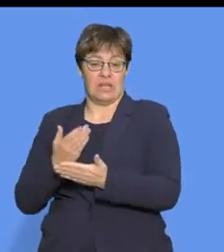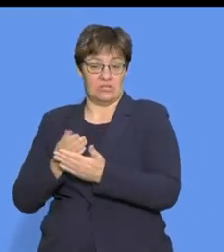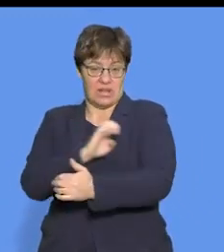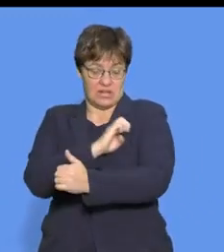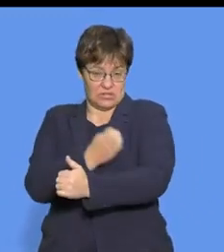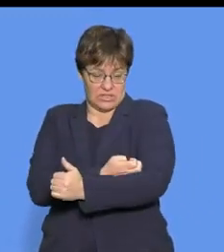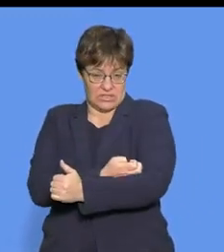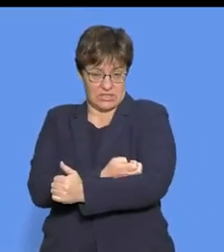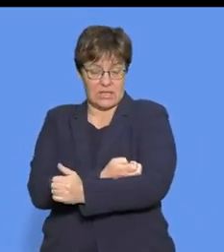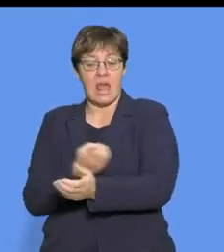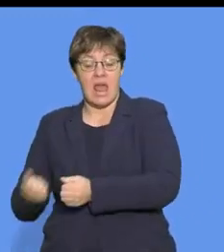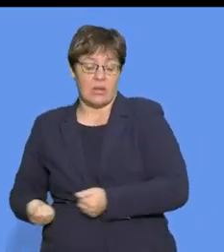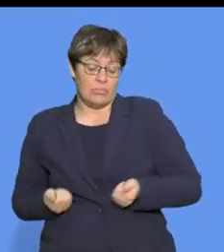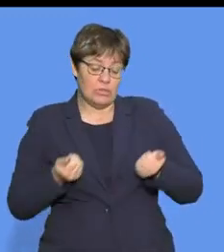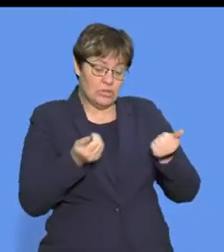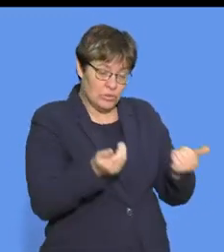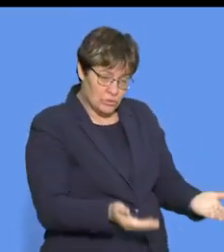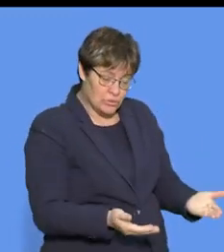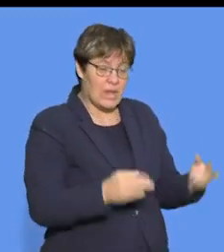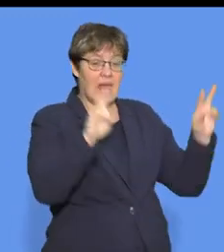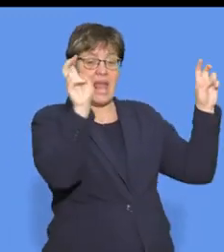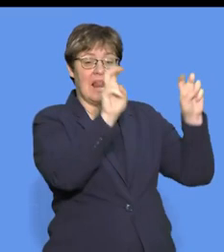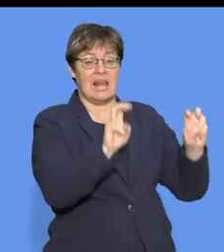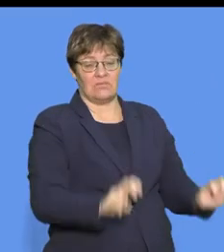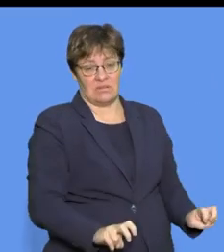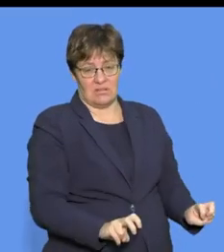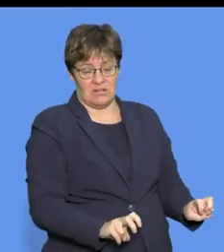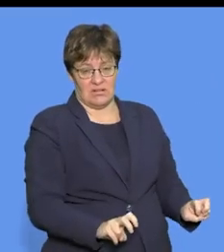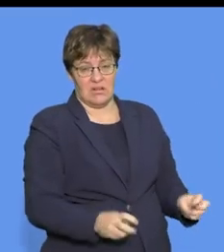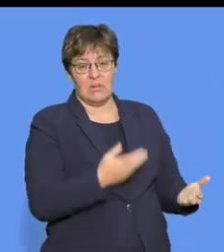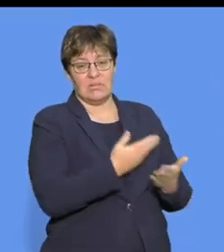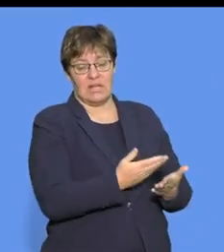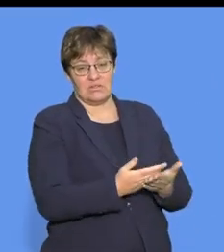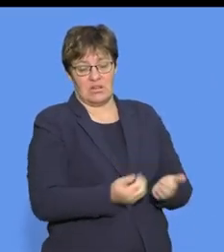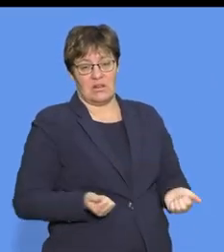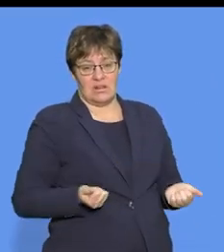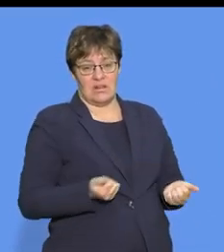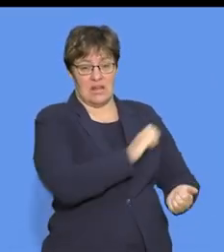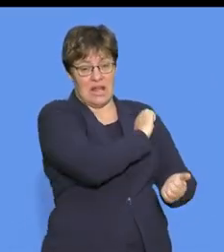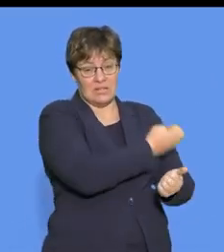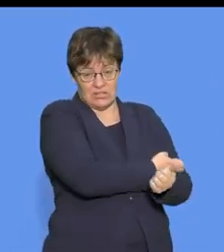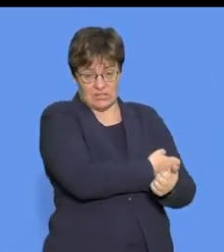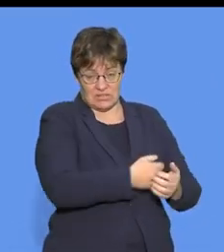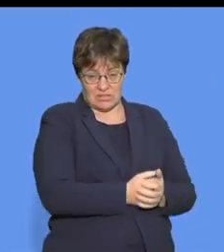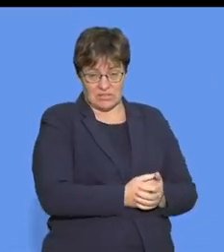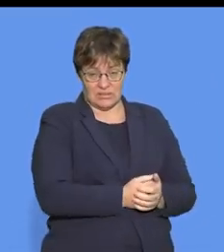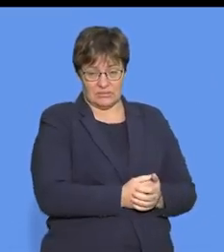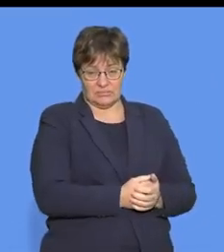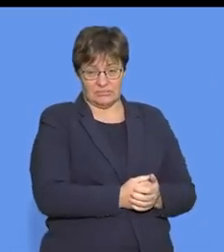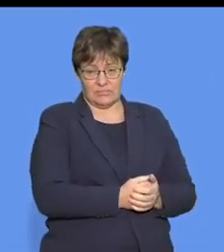potential energy and you are producing electrical potential energy. So